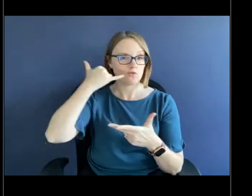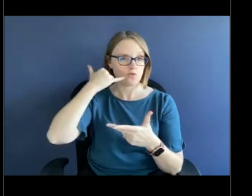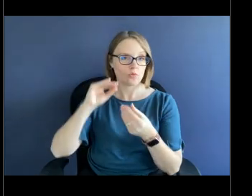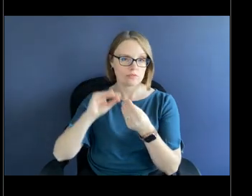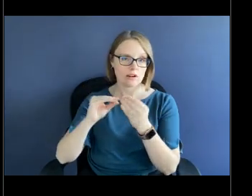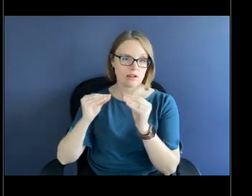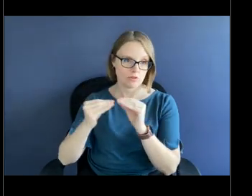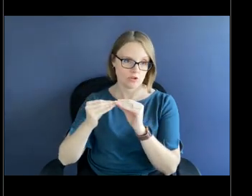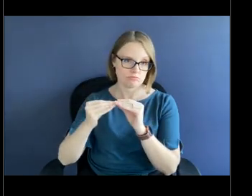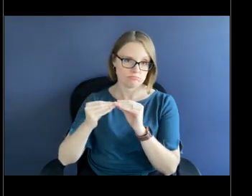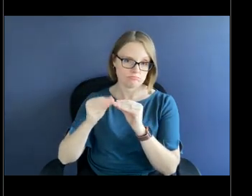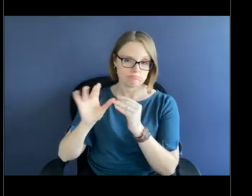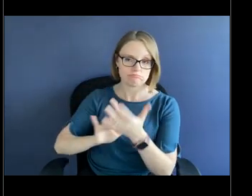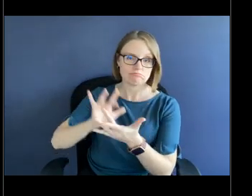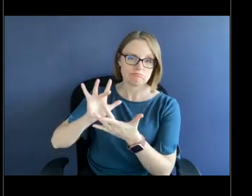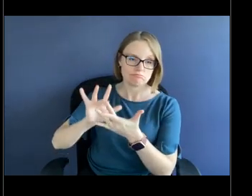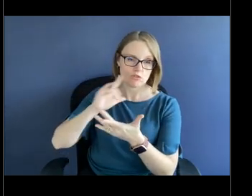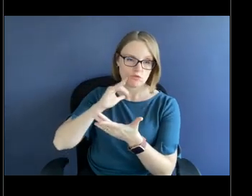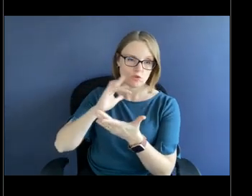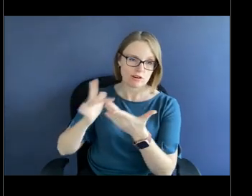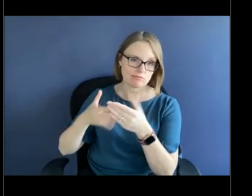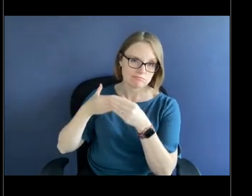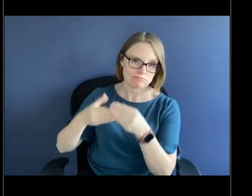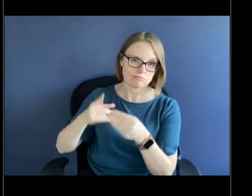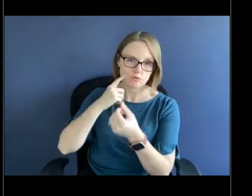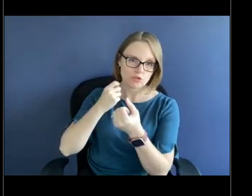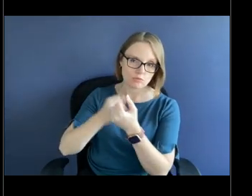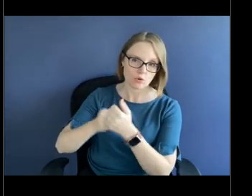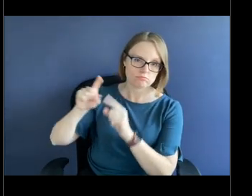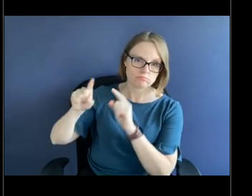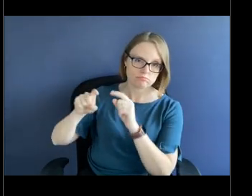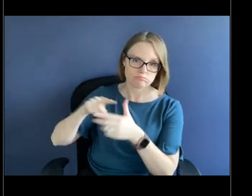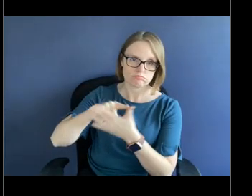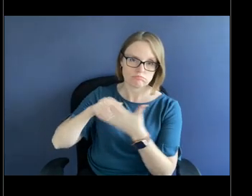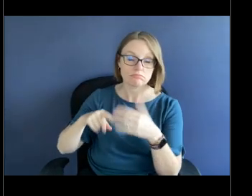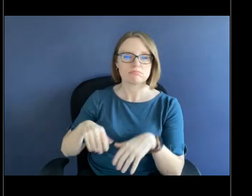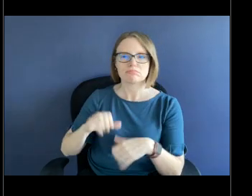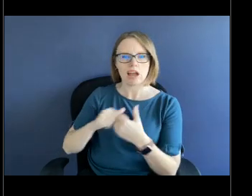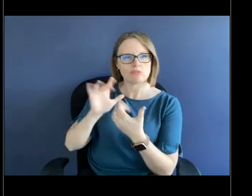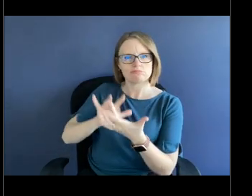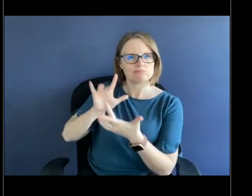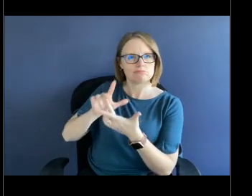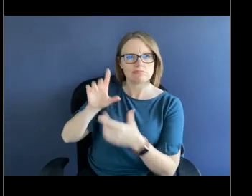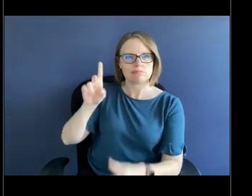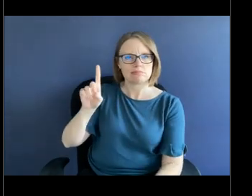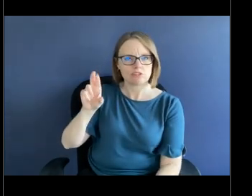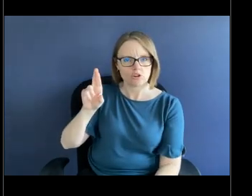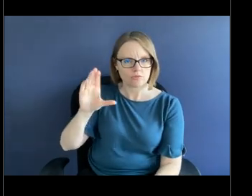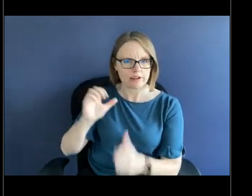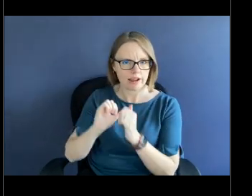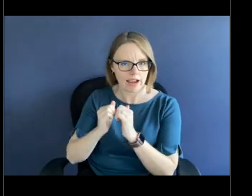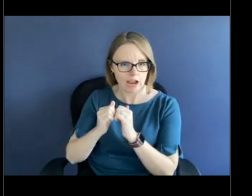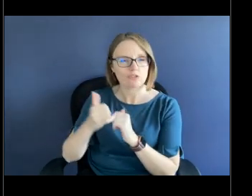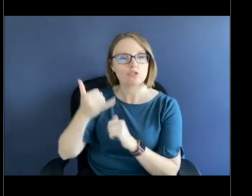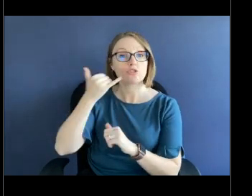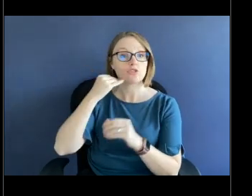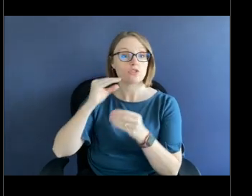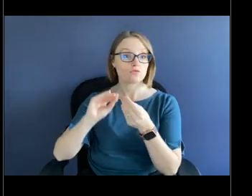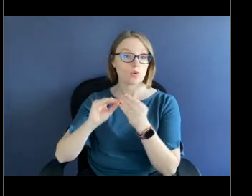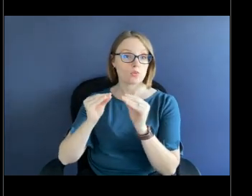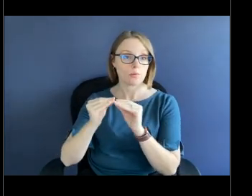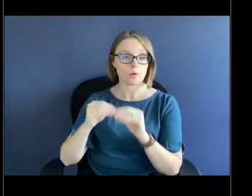technical guidance and support. You can reach the DCRC toll free